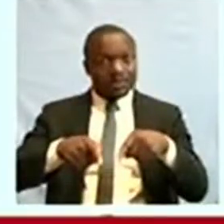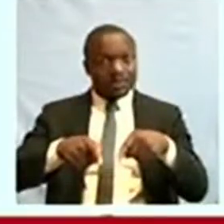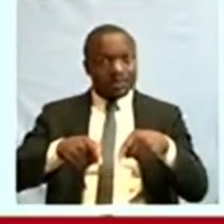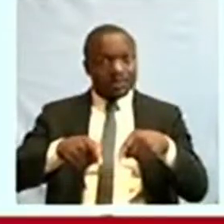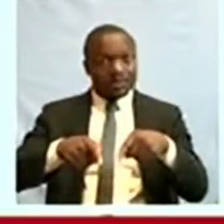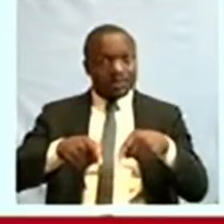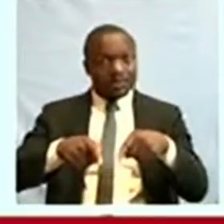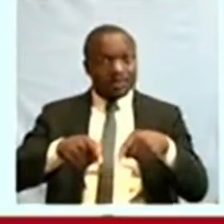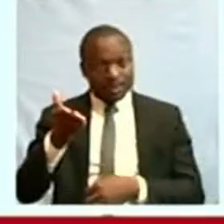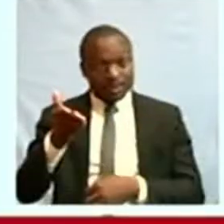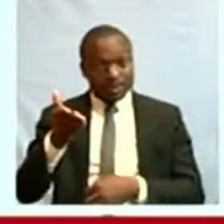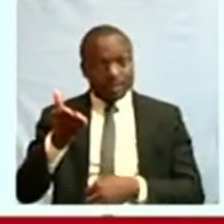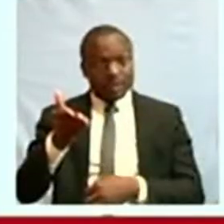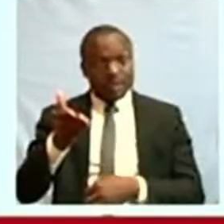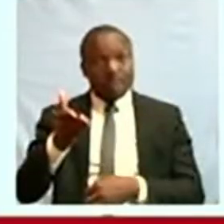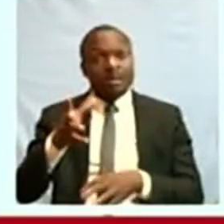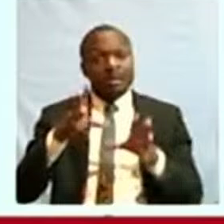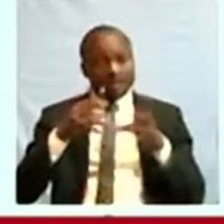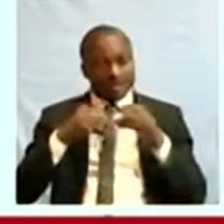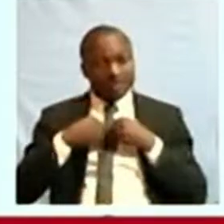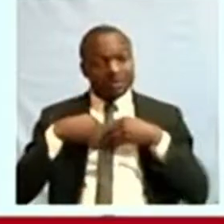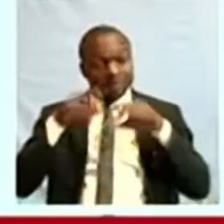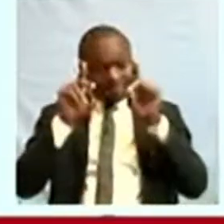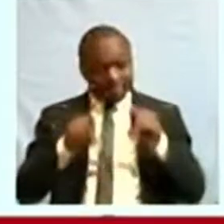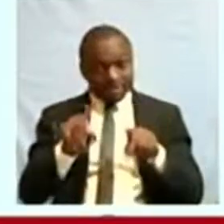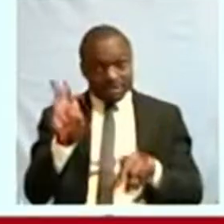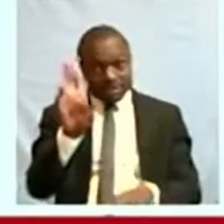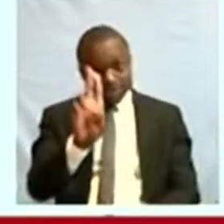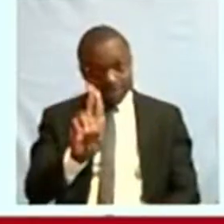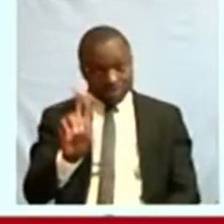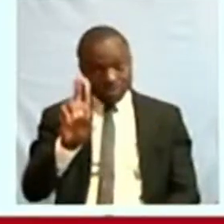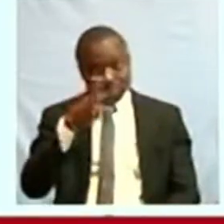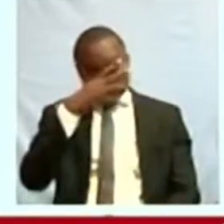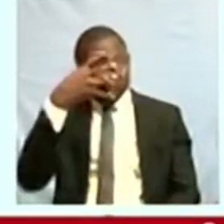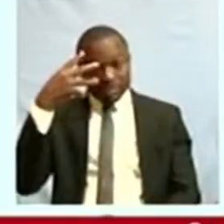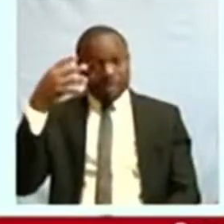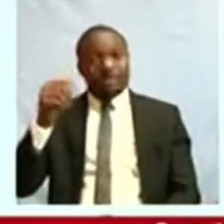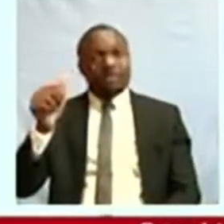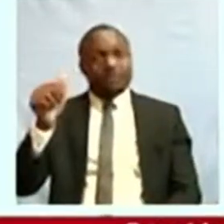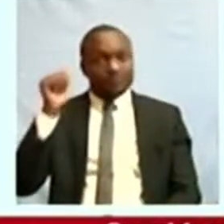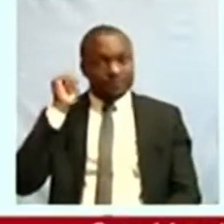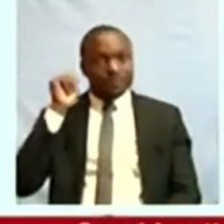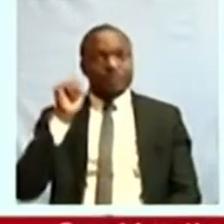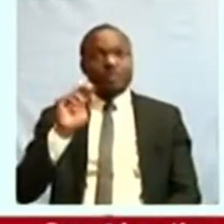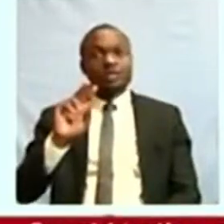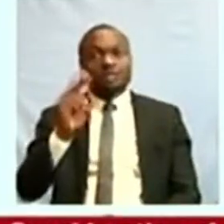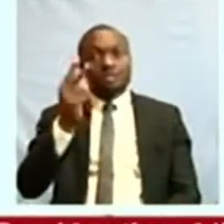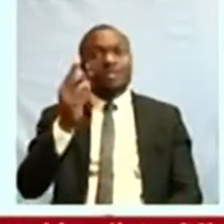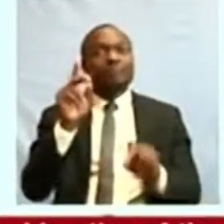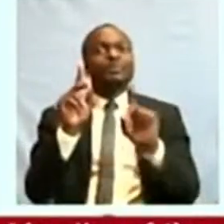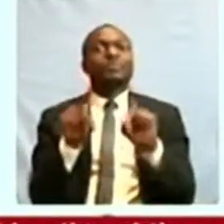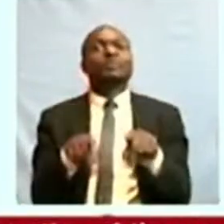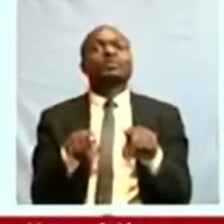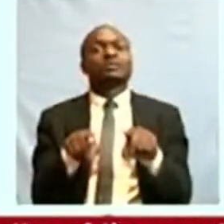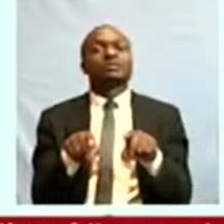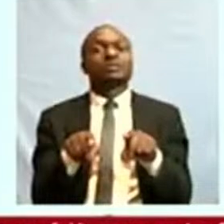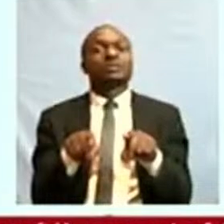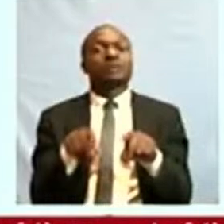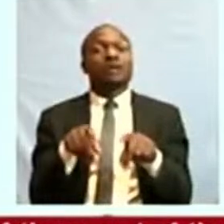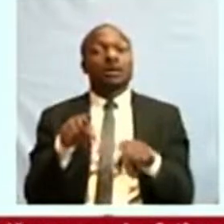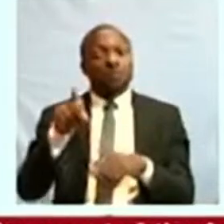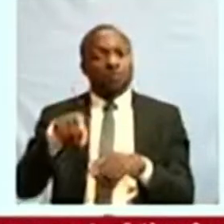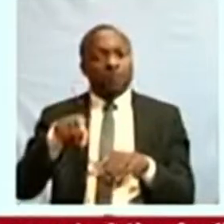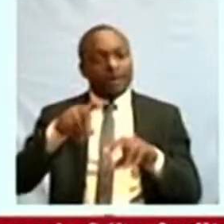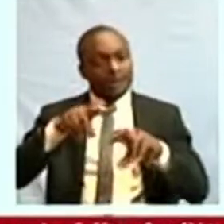who uses that NRSC, and it will reject the second person. And then we have to